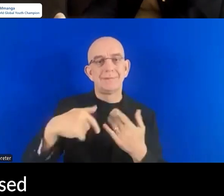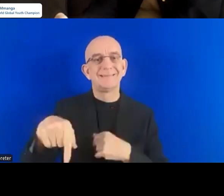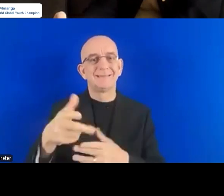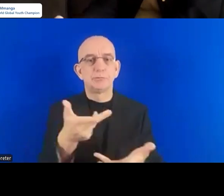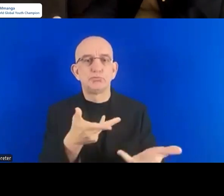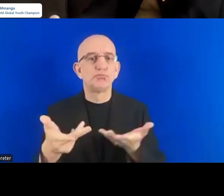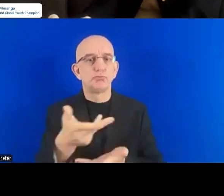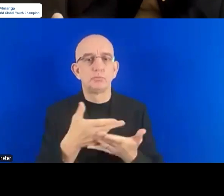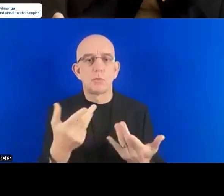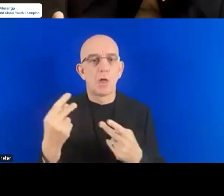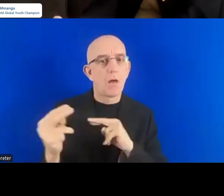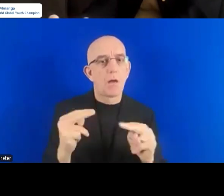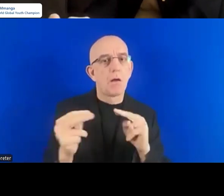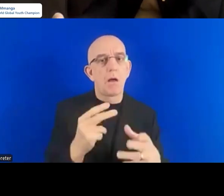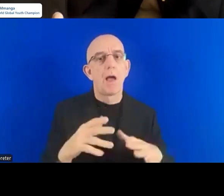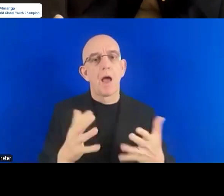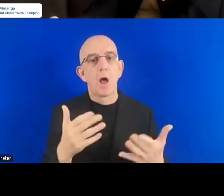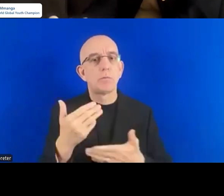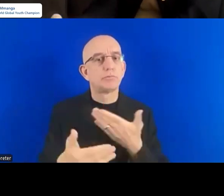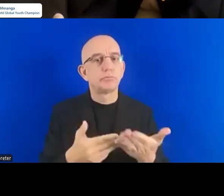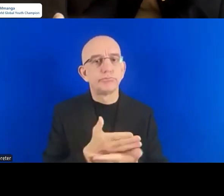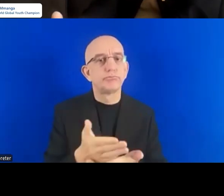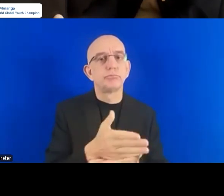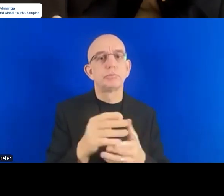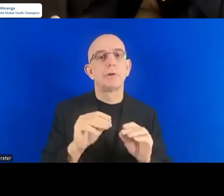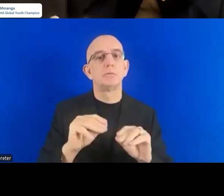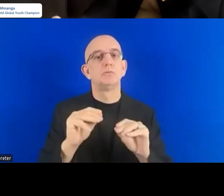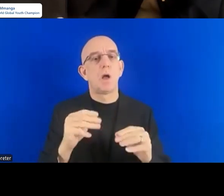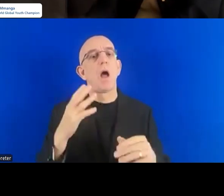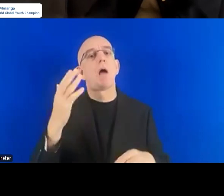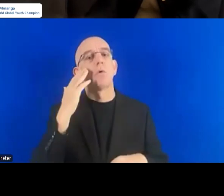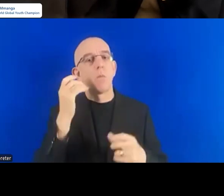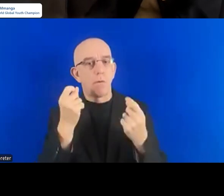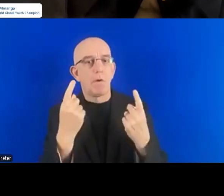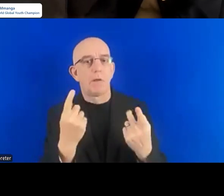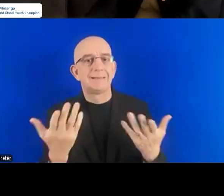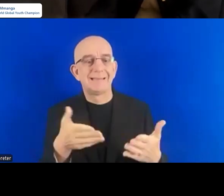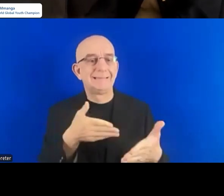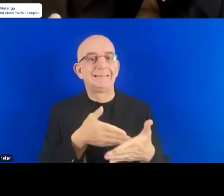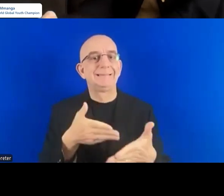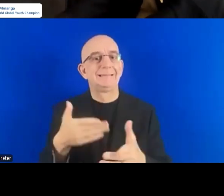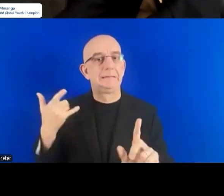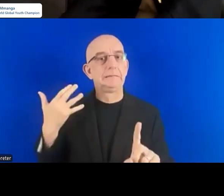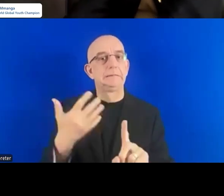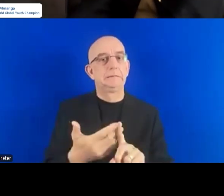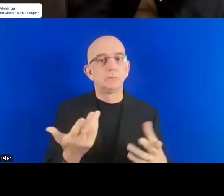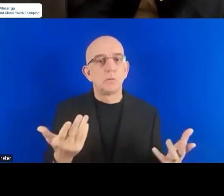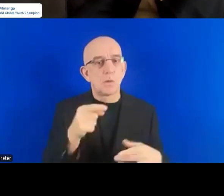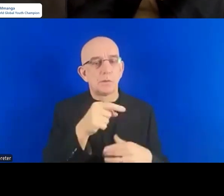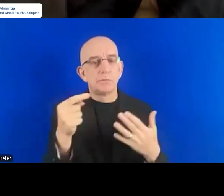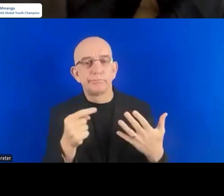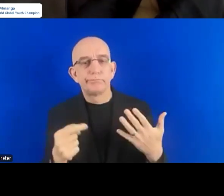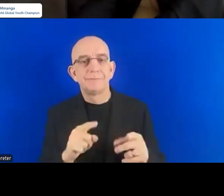could be used to improve learning for children with disabilities. So ensuring that organizations of persons with disability are involved